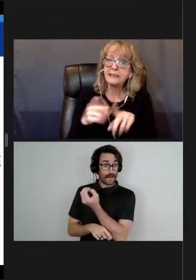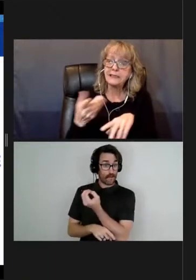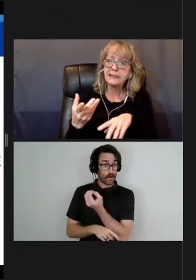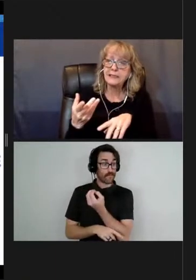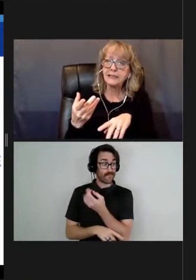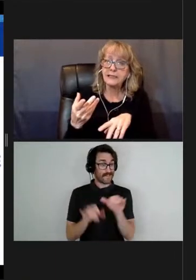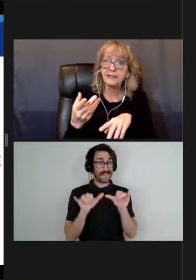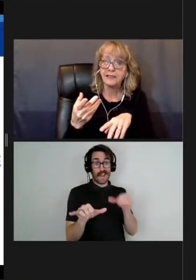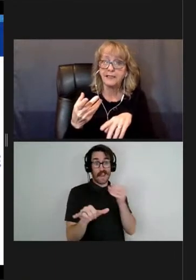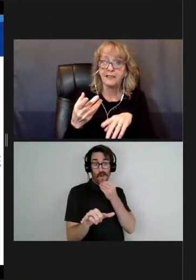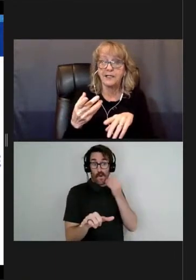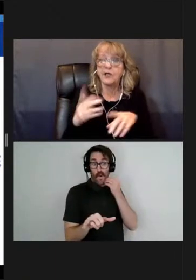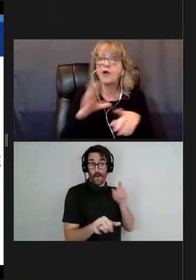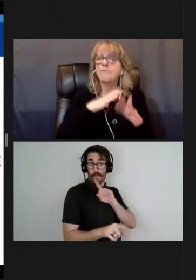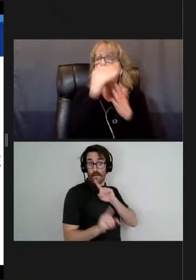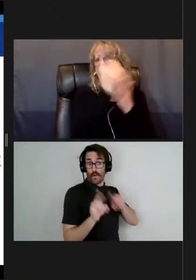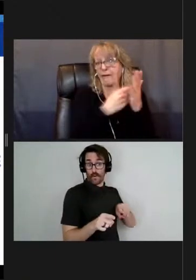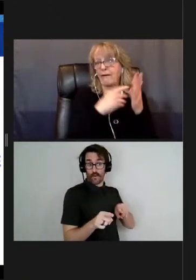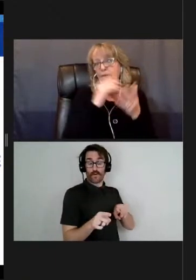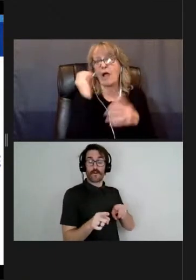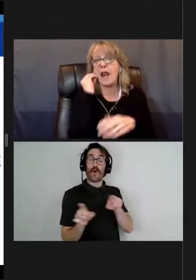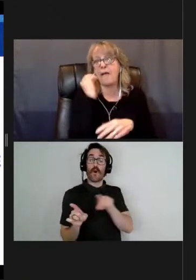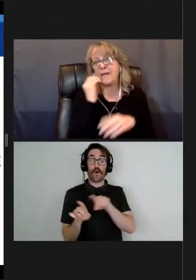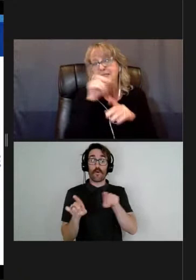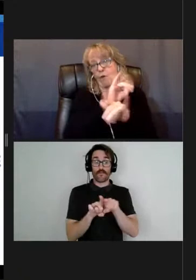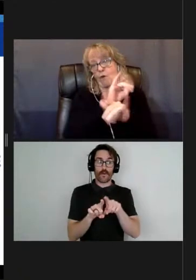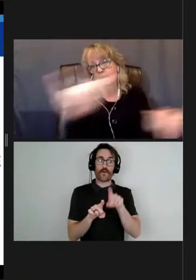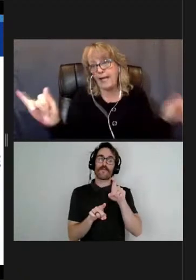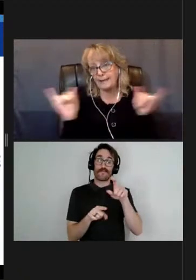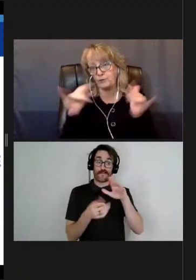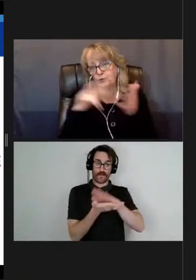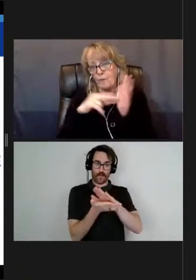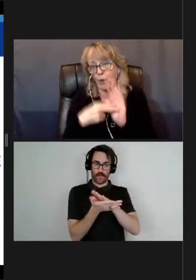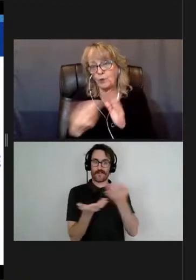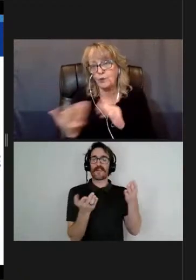the province also added the closure of schools